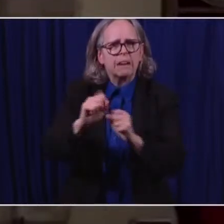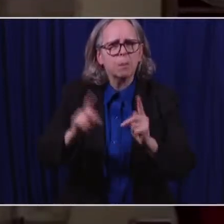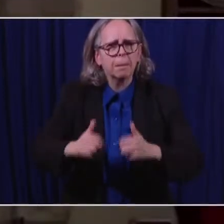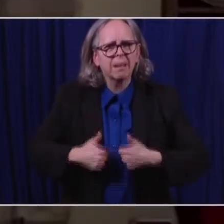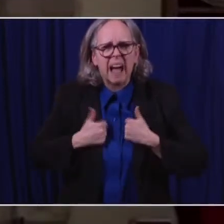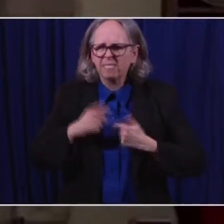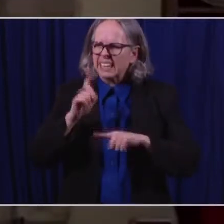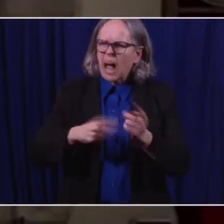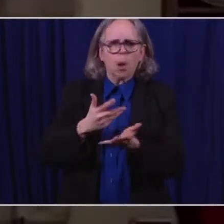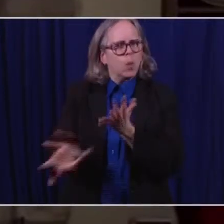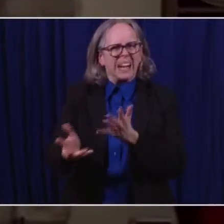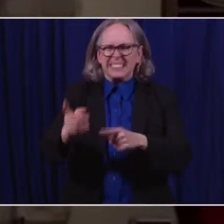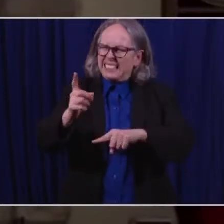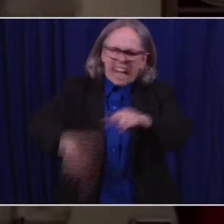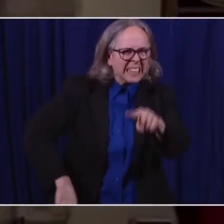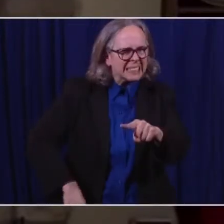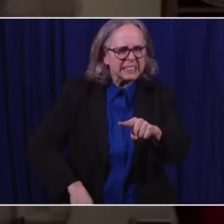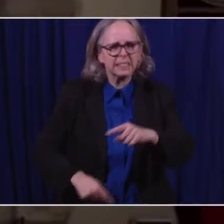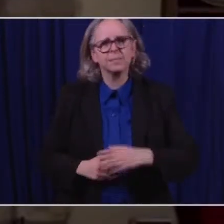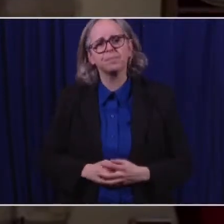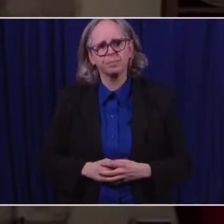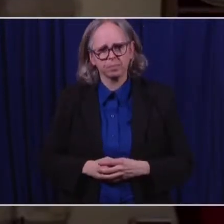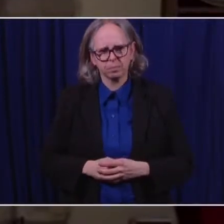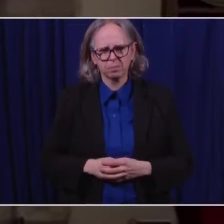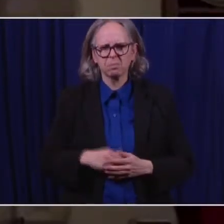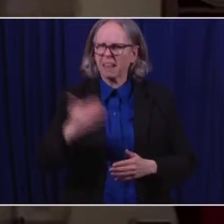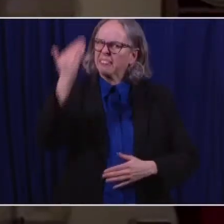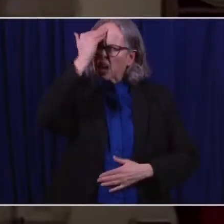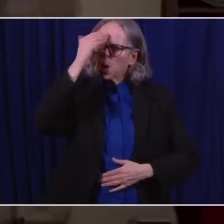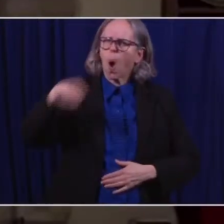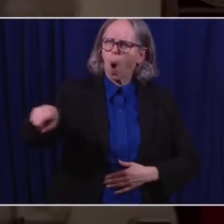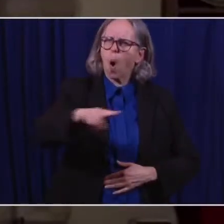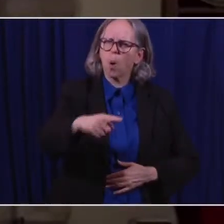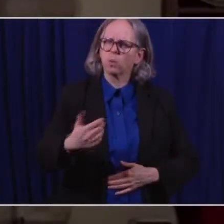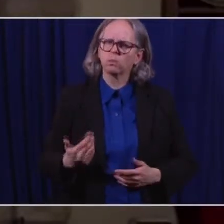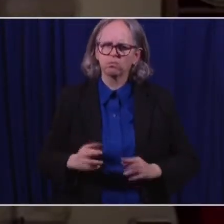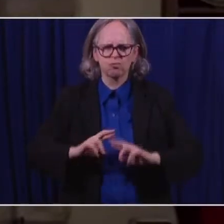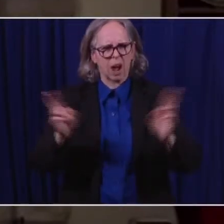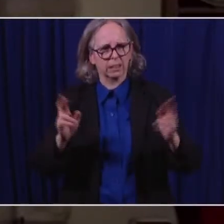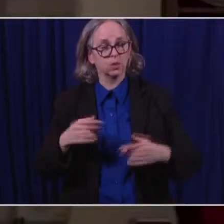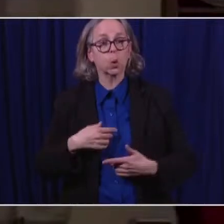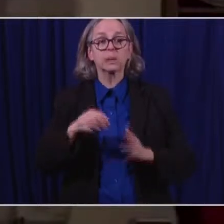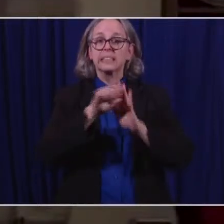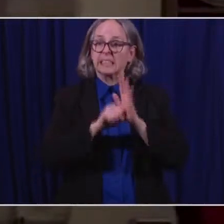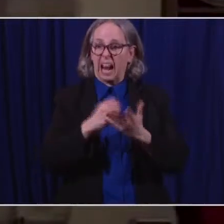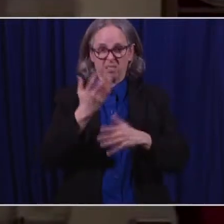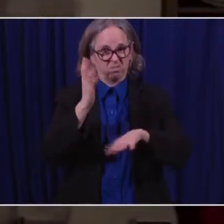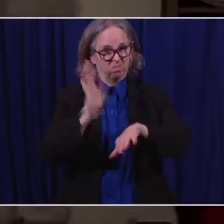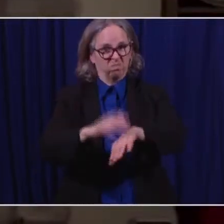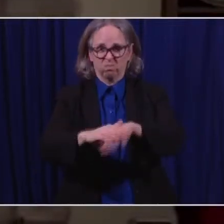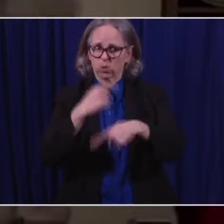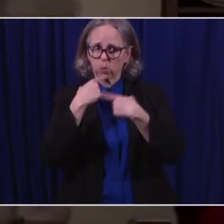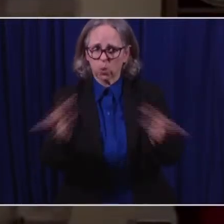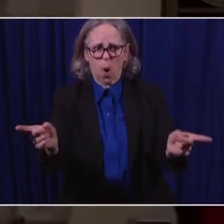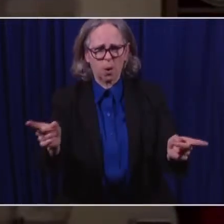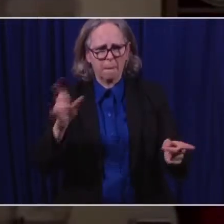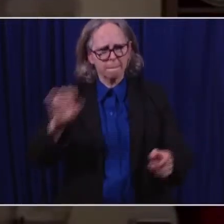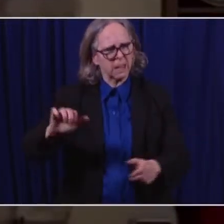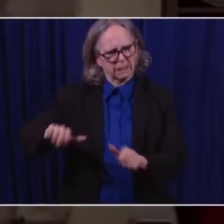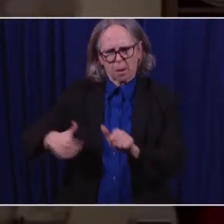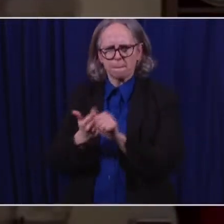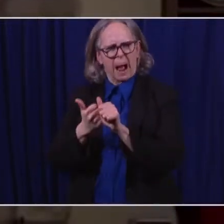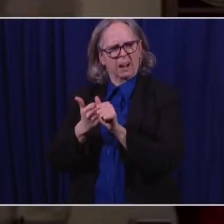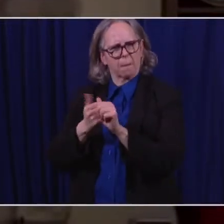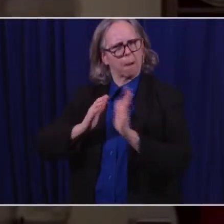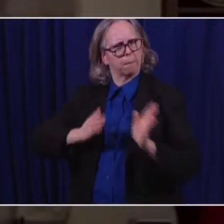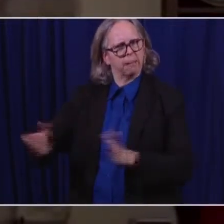dose. So what we're telling everyone is to have a backup list. When you start vaccinating that day,